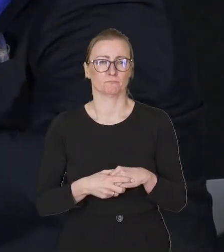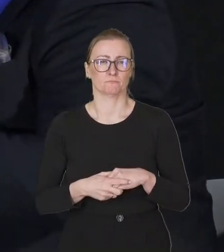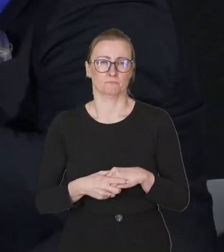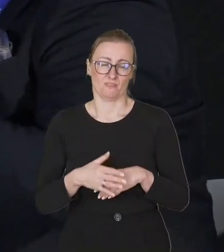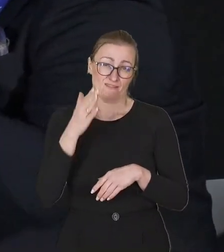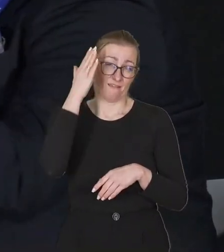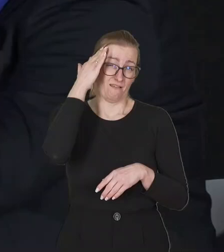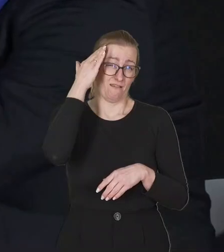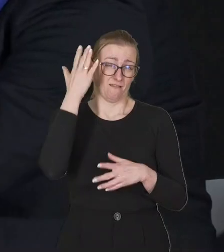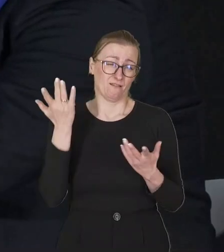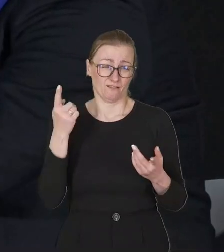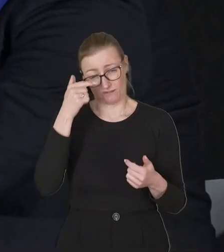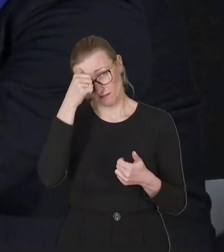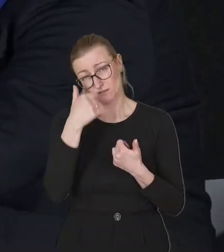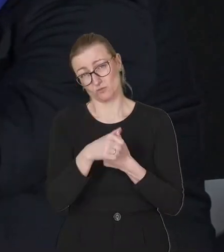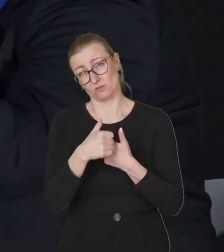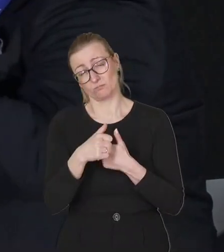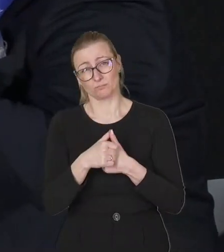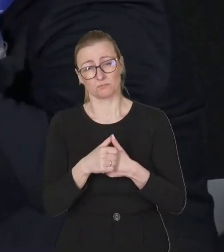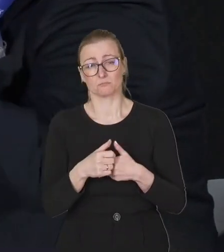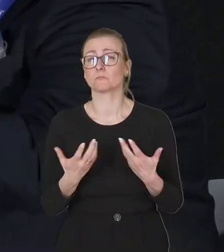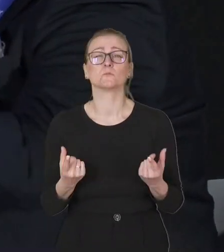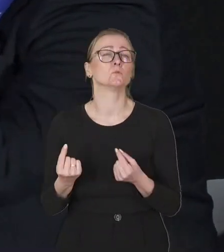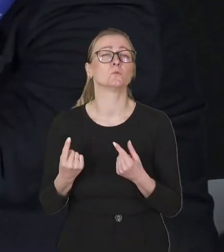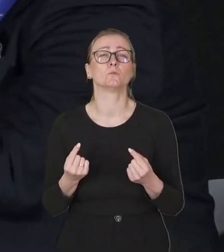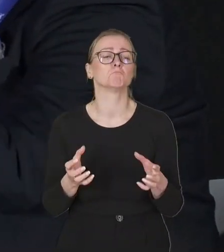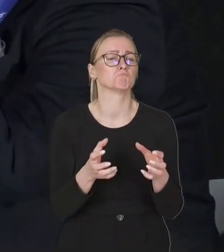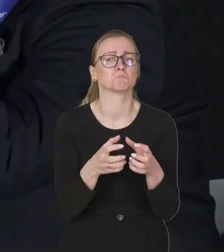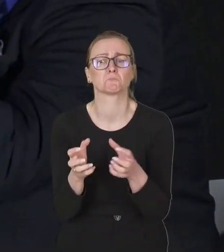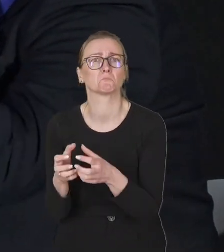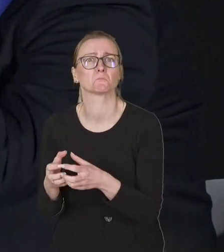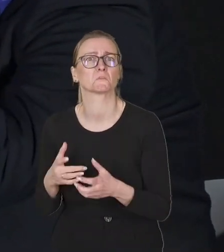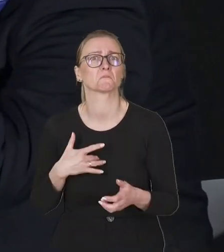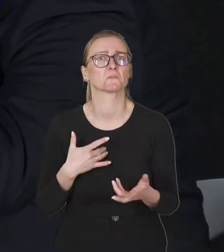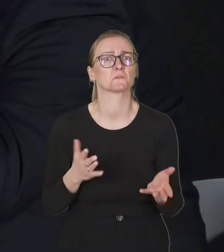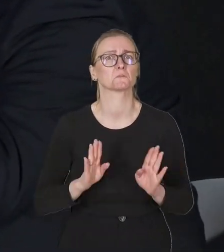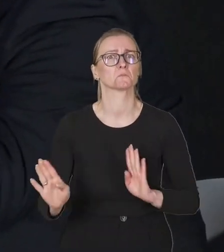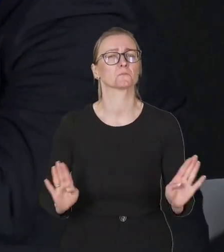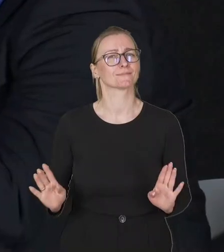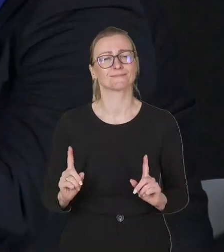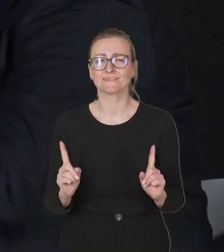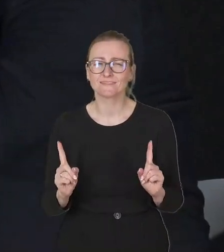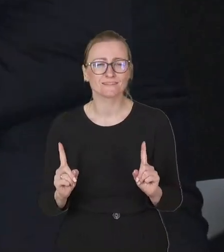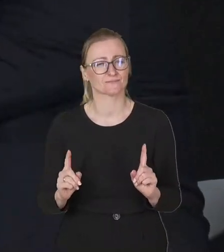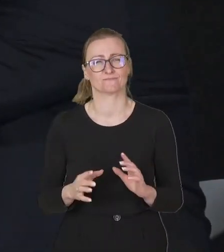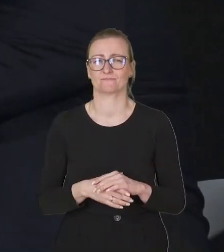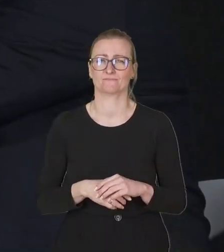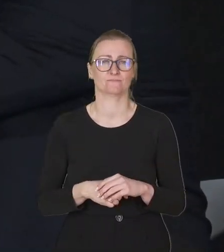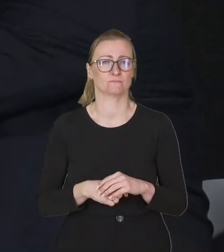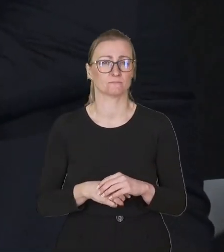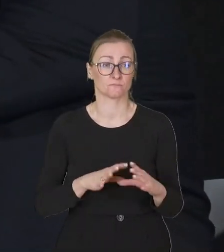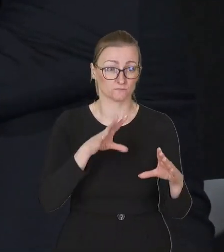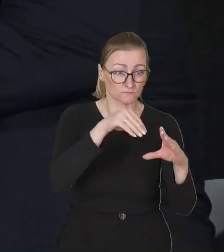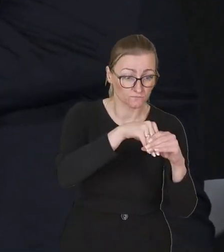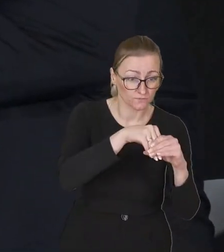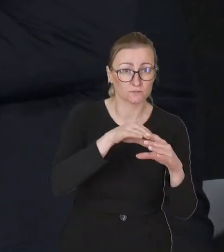would like to be a part of the solution. For example, investing in networks, in a partnership that can become